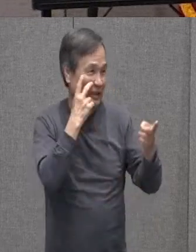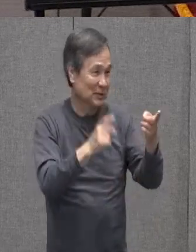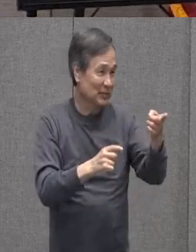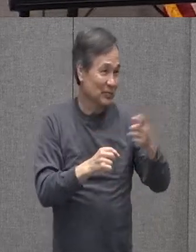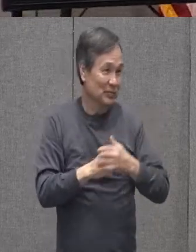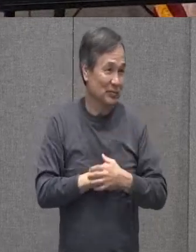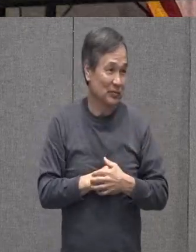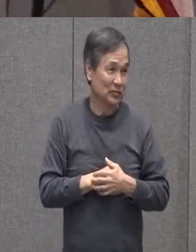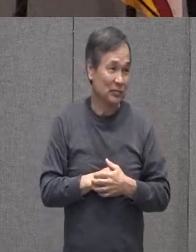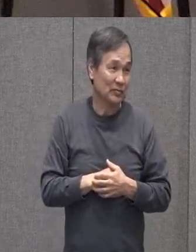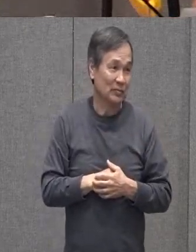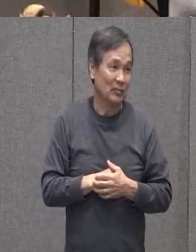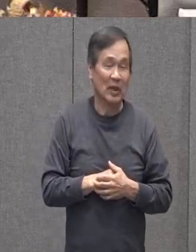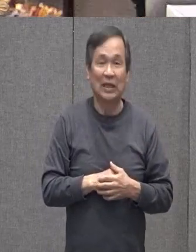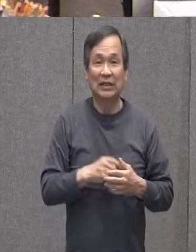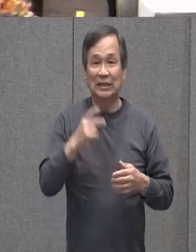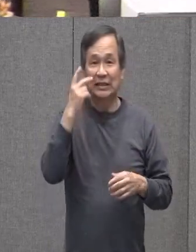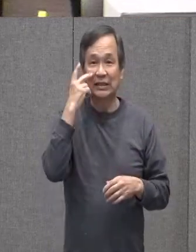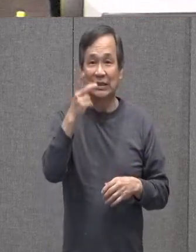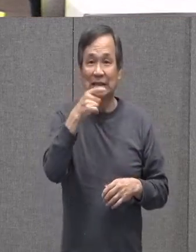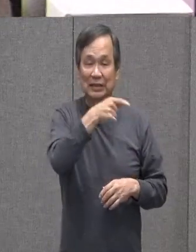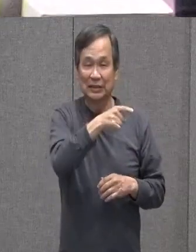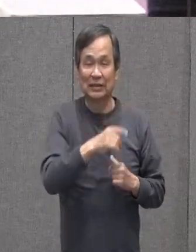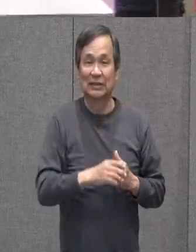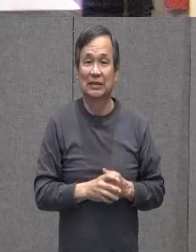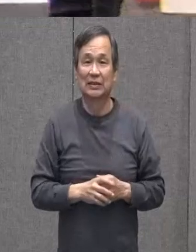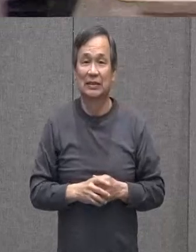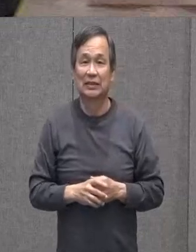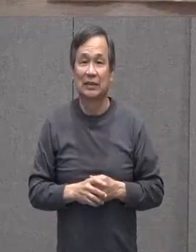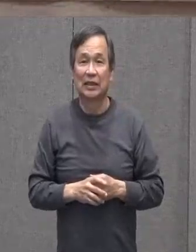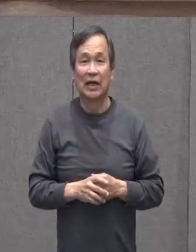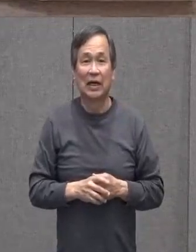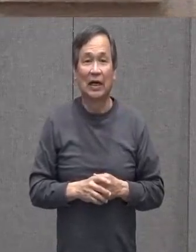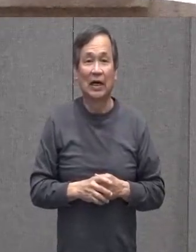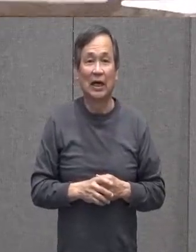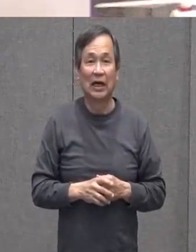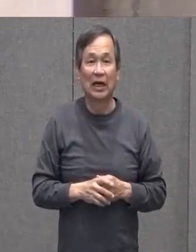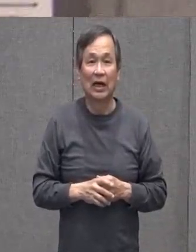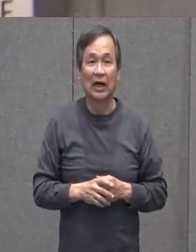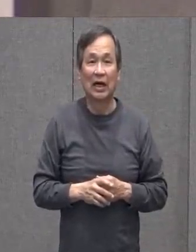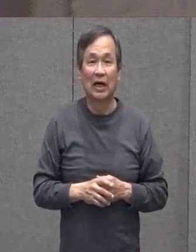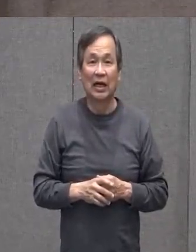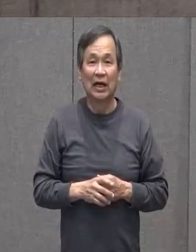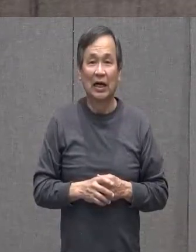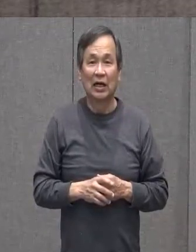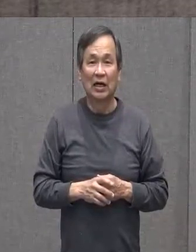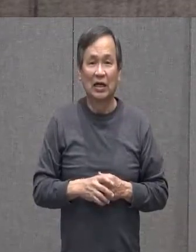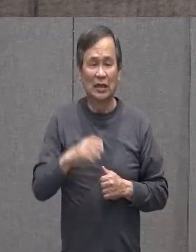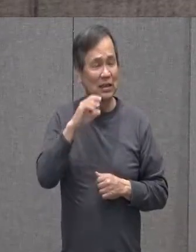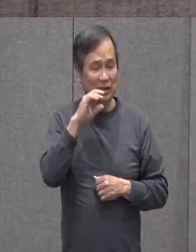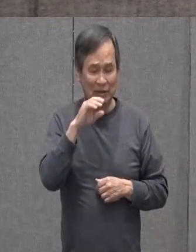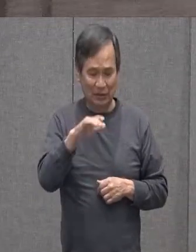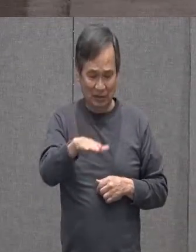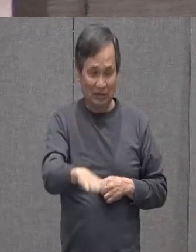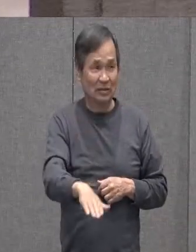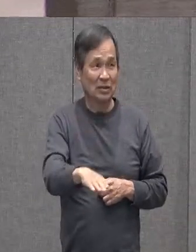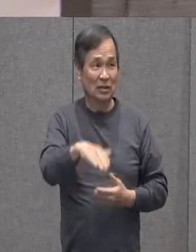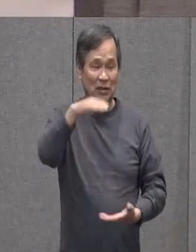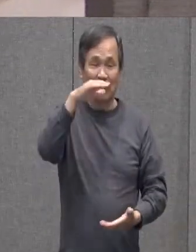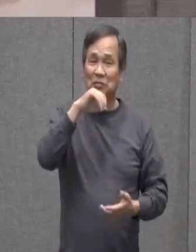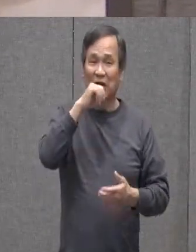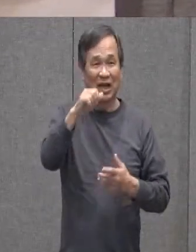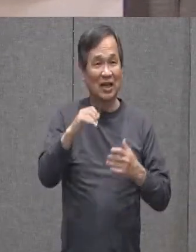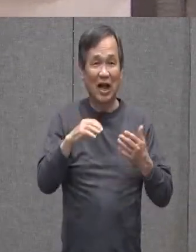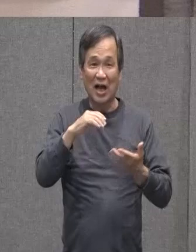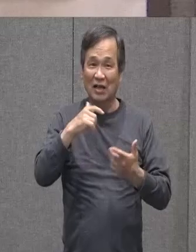iPad, and here's an iPad, my iPad, we could see that Spot is probably about this tall.